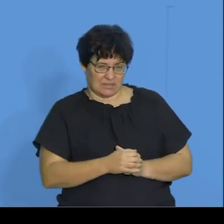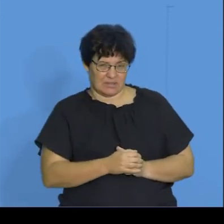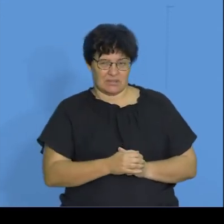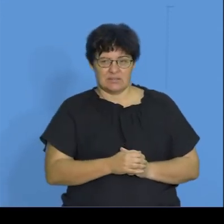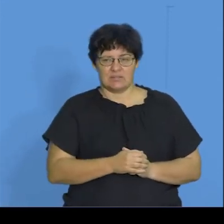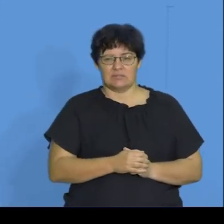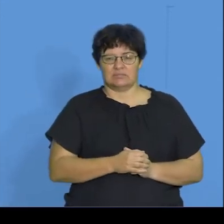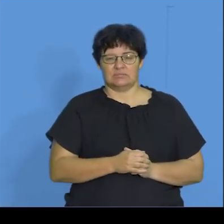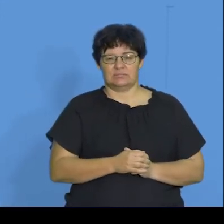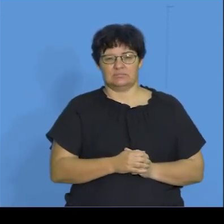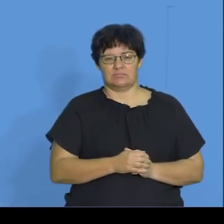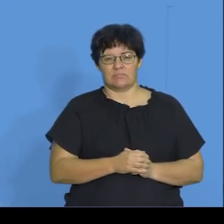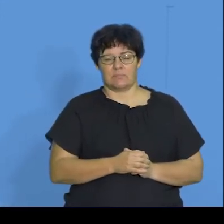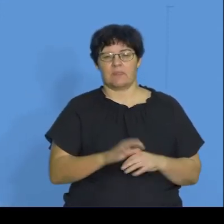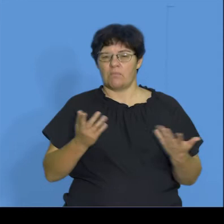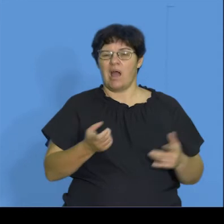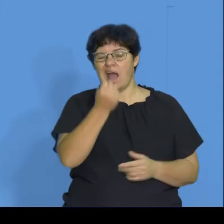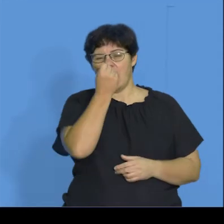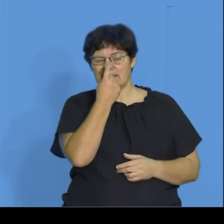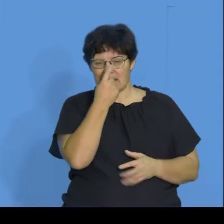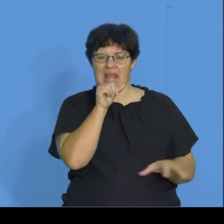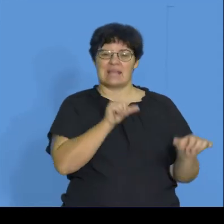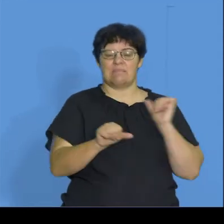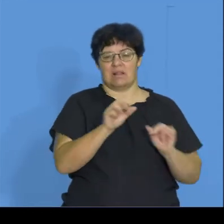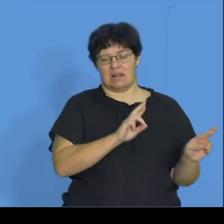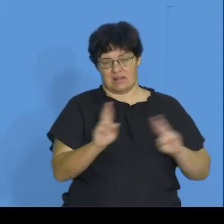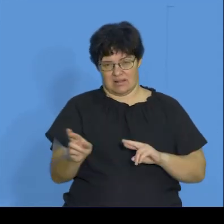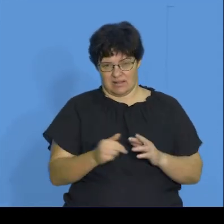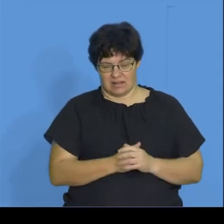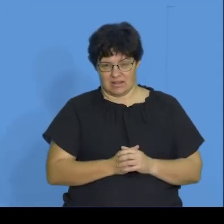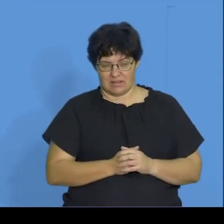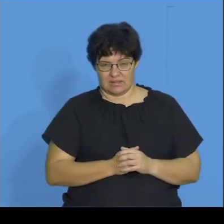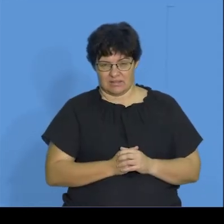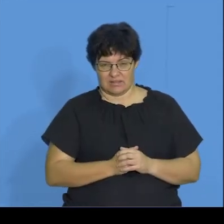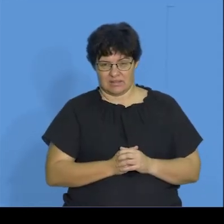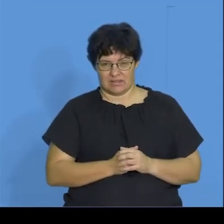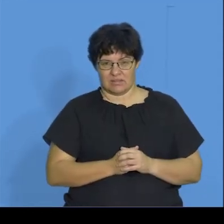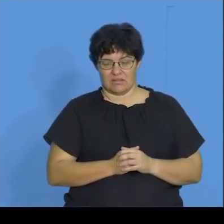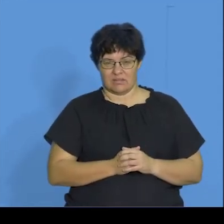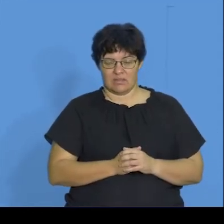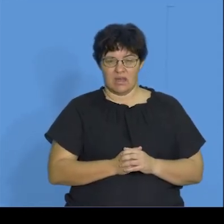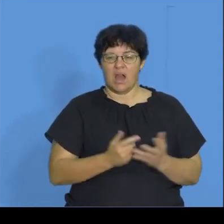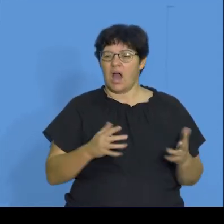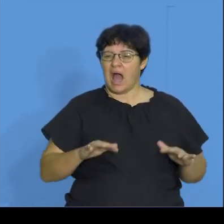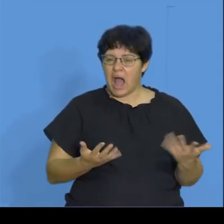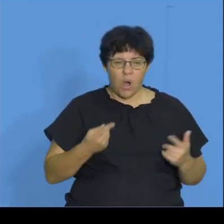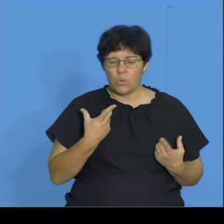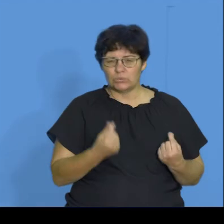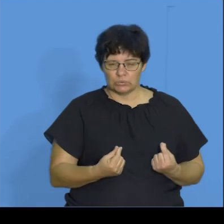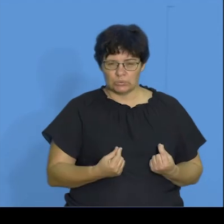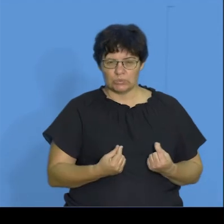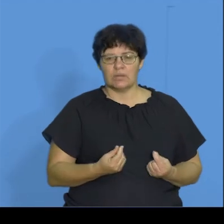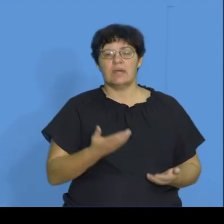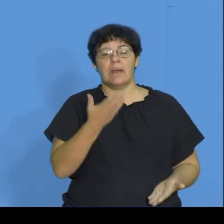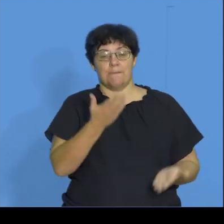is understood in the context of chemical reactions. So how do we calculate percentage purity? It's actually the mass of the pure substance